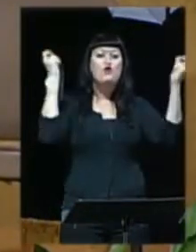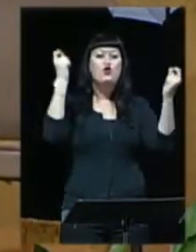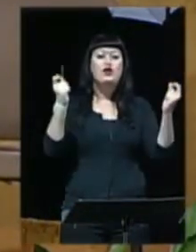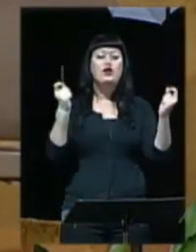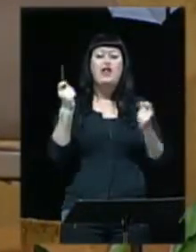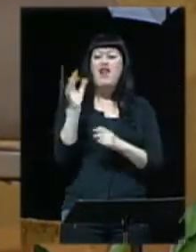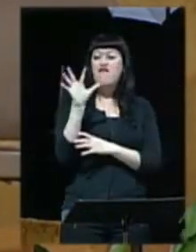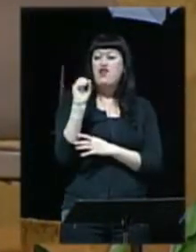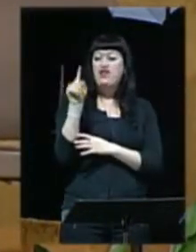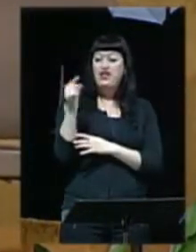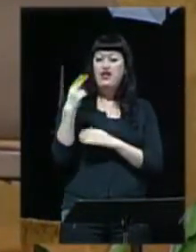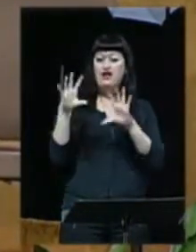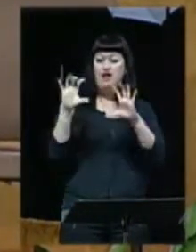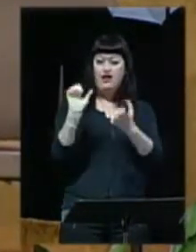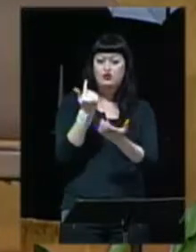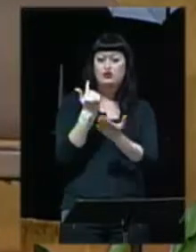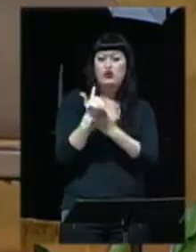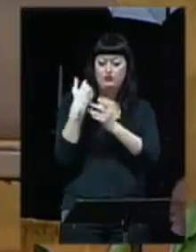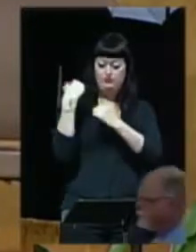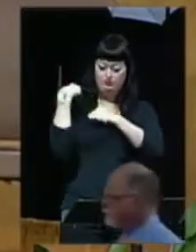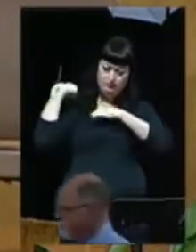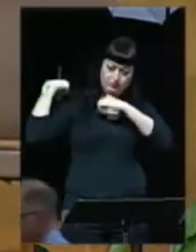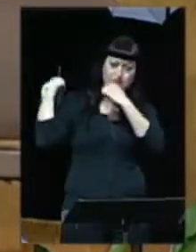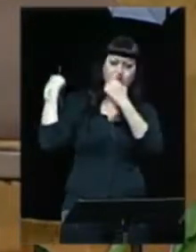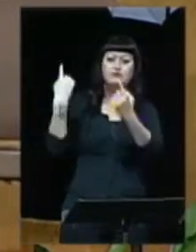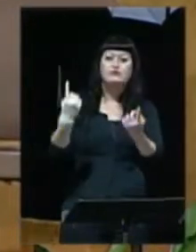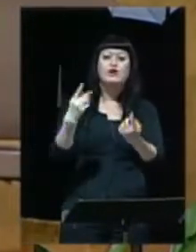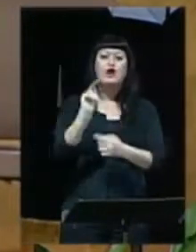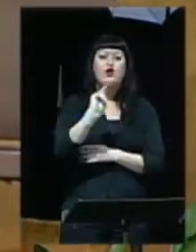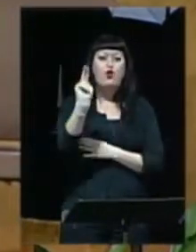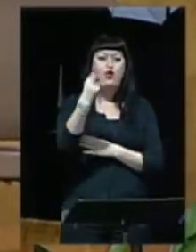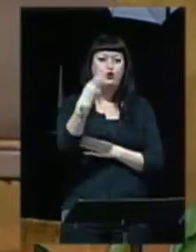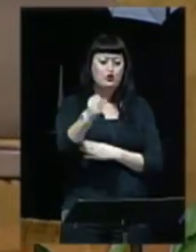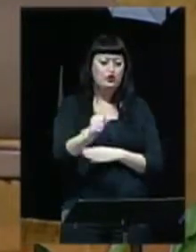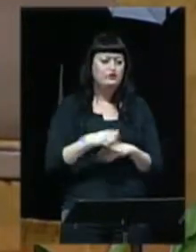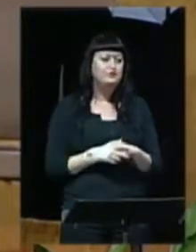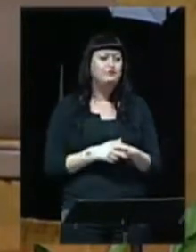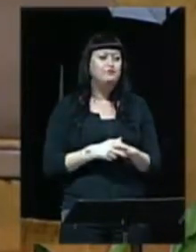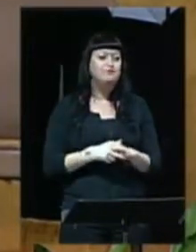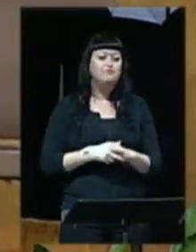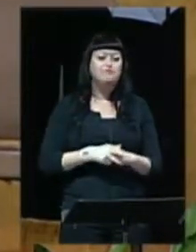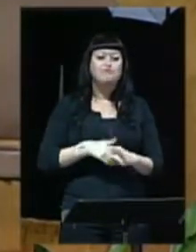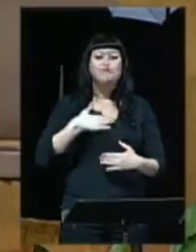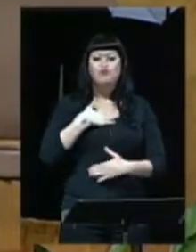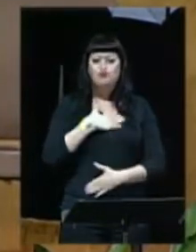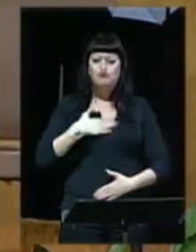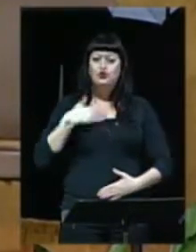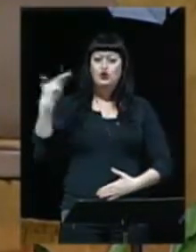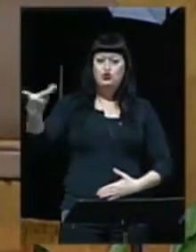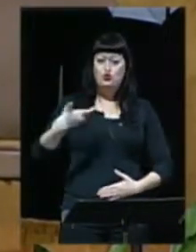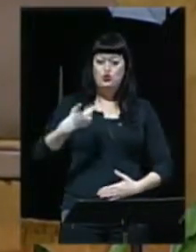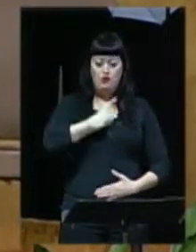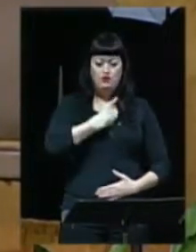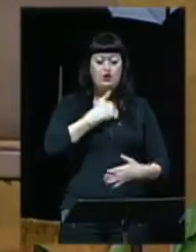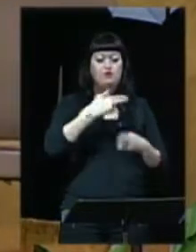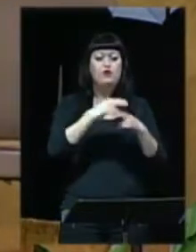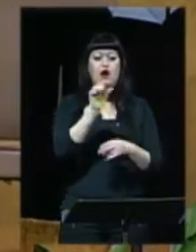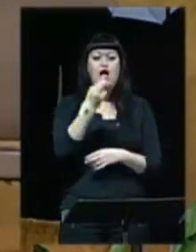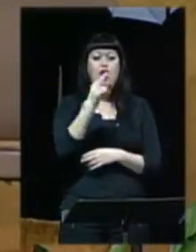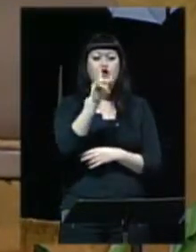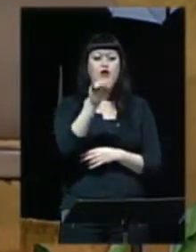of the 50th class to walk the halls of Fargo North High School. It is my pleasure to introduce myself,